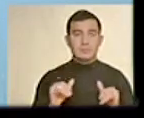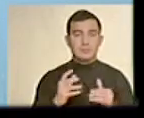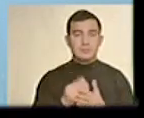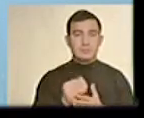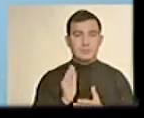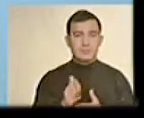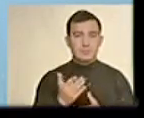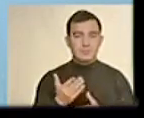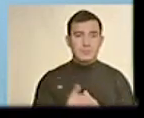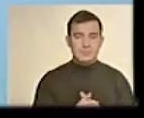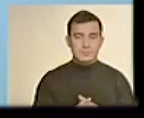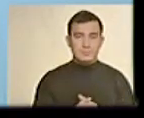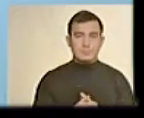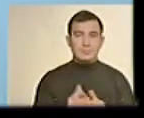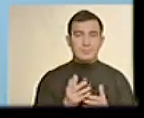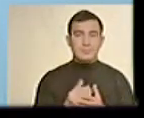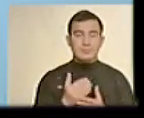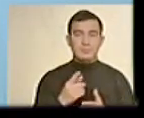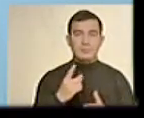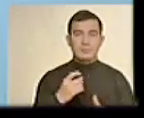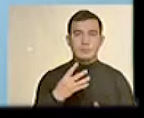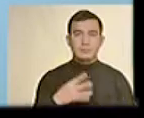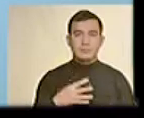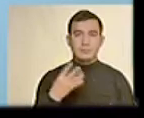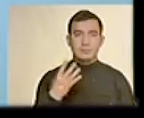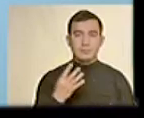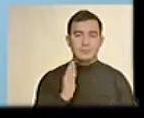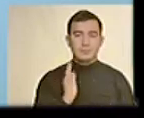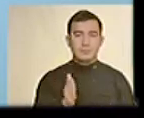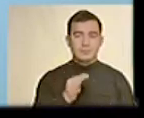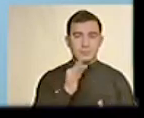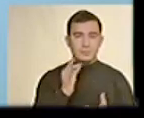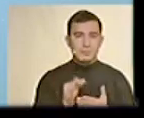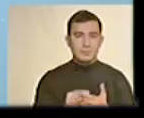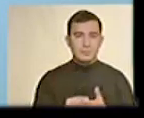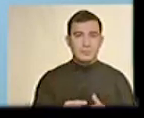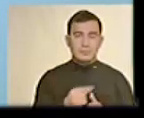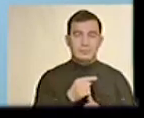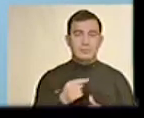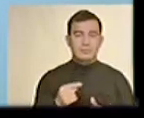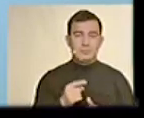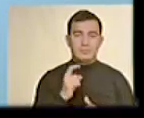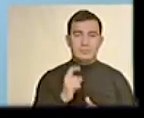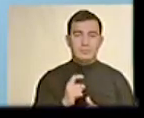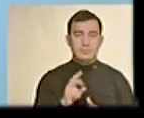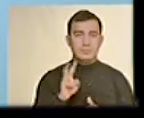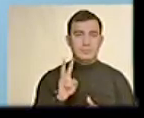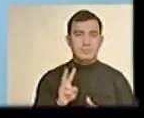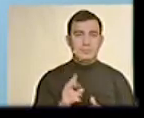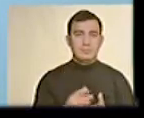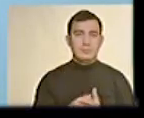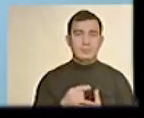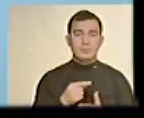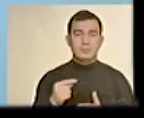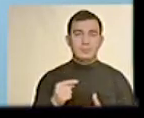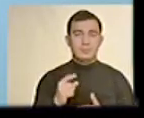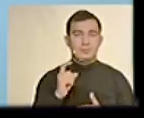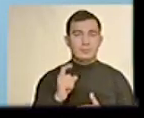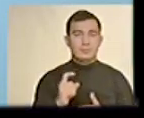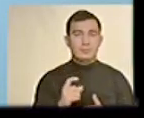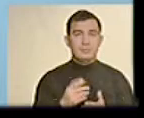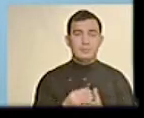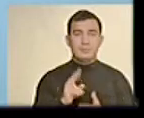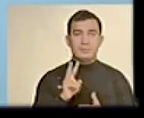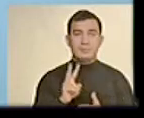edik. Javobimiz 144 bo'ladi. Minus x kvadrat, ya'ni minus x ni